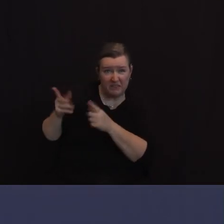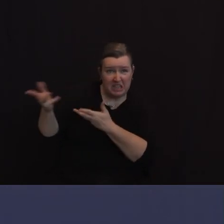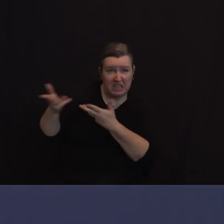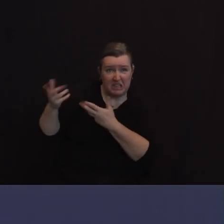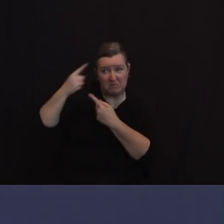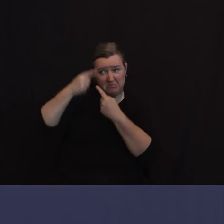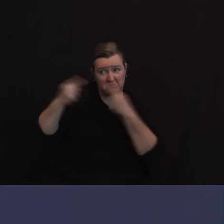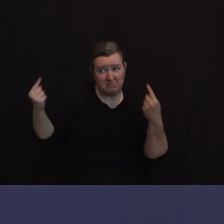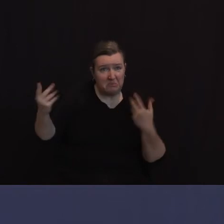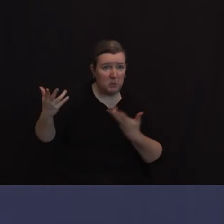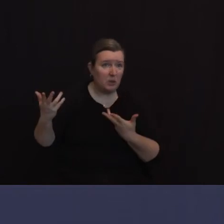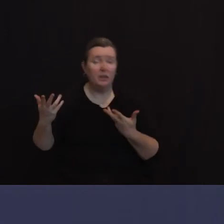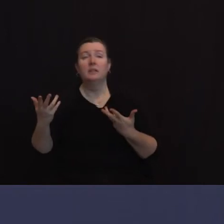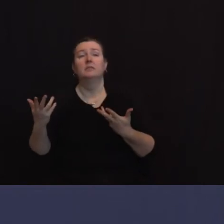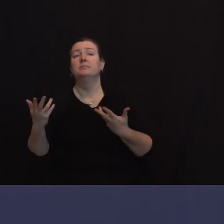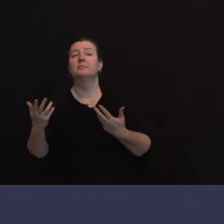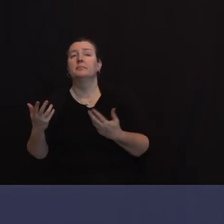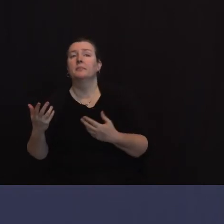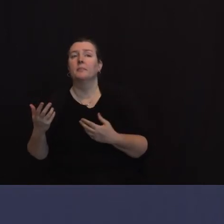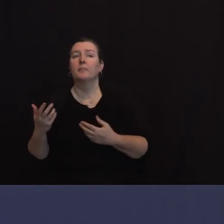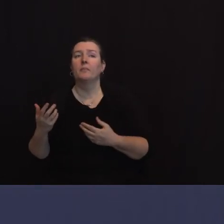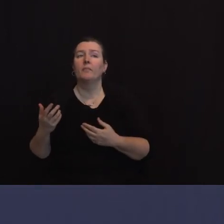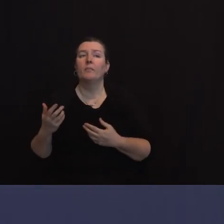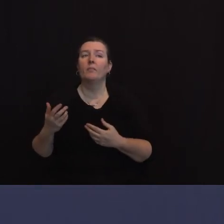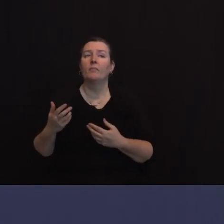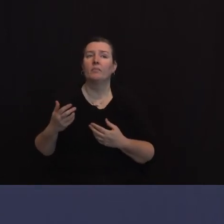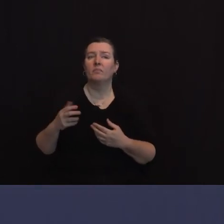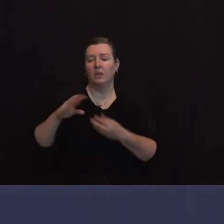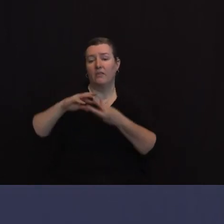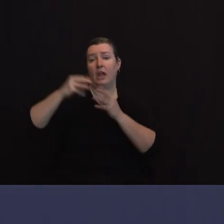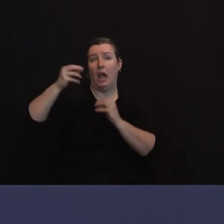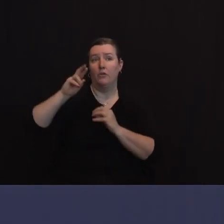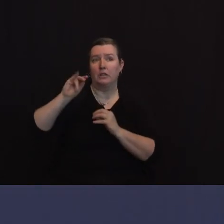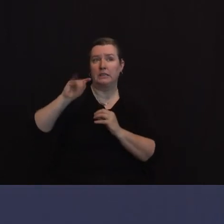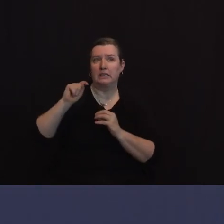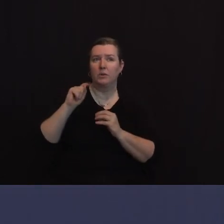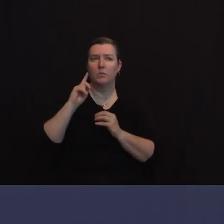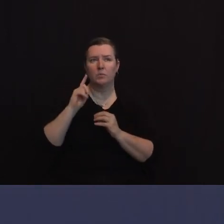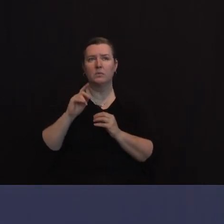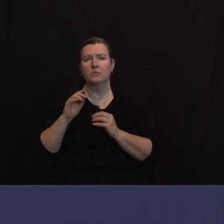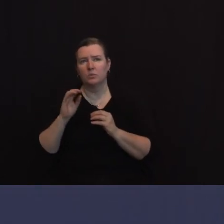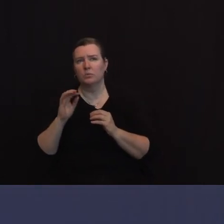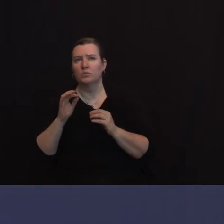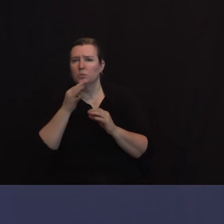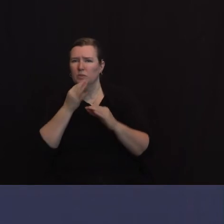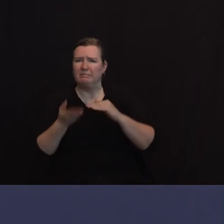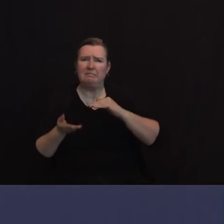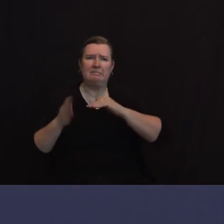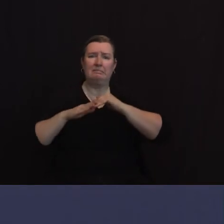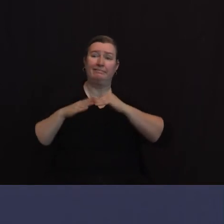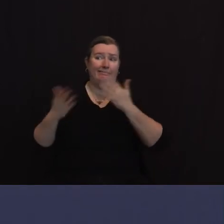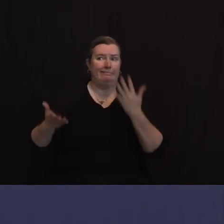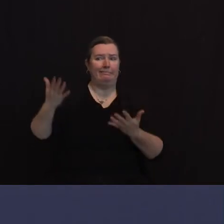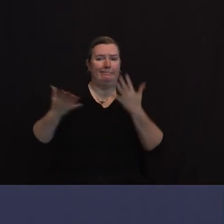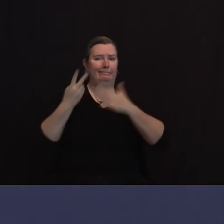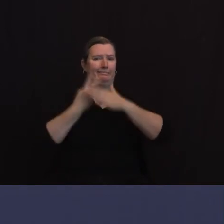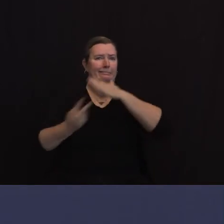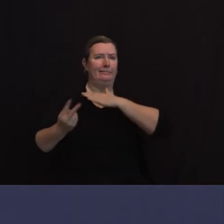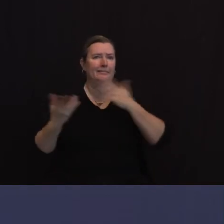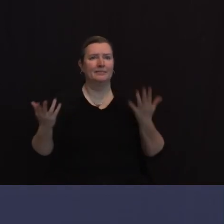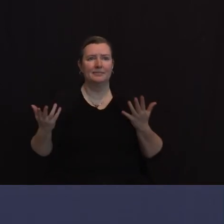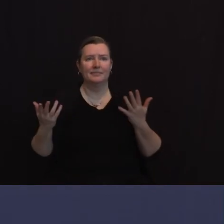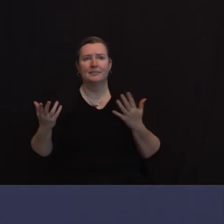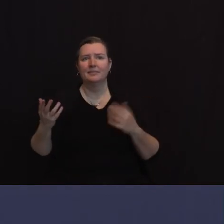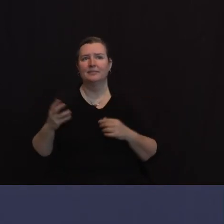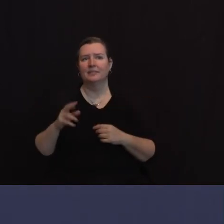variants, it would be even sooner, and maybe even more significant. But we're keeping a weather eye because